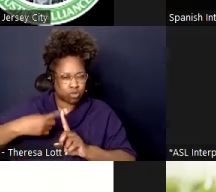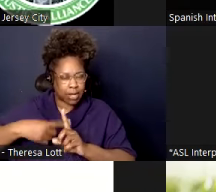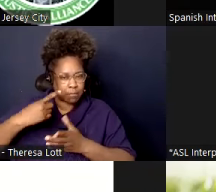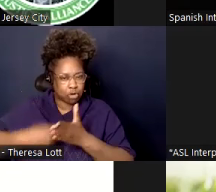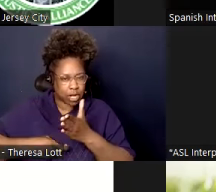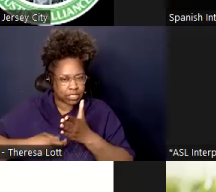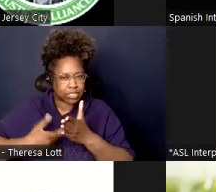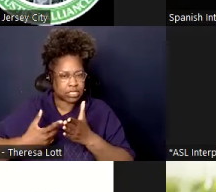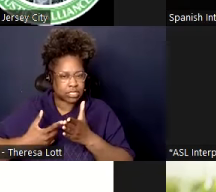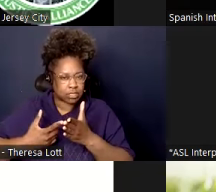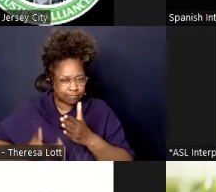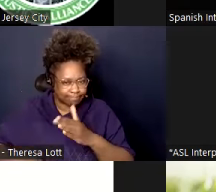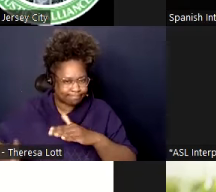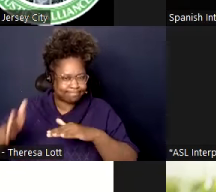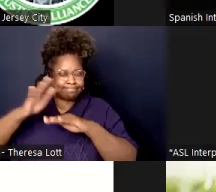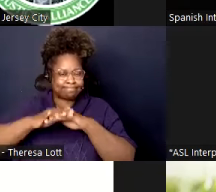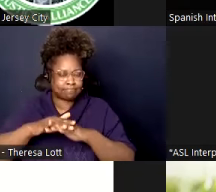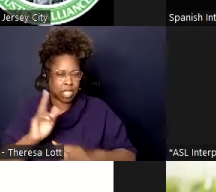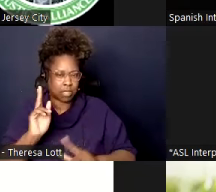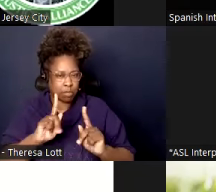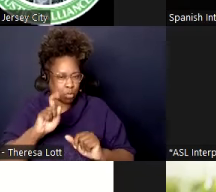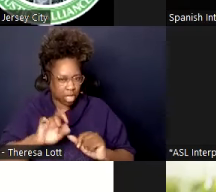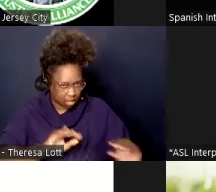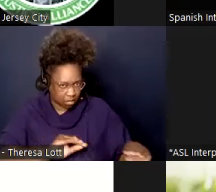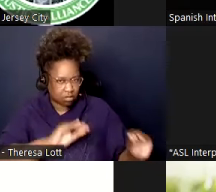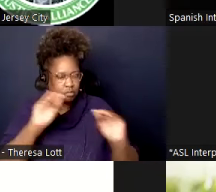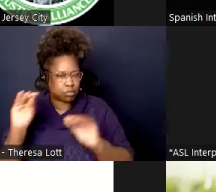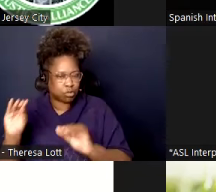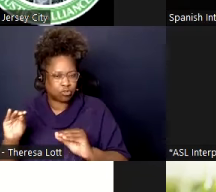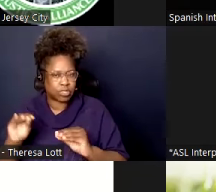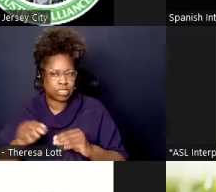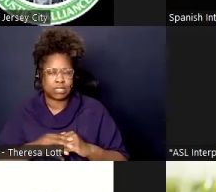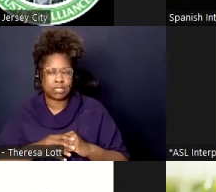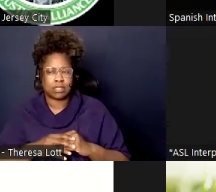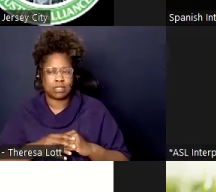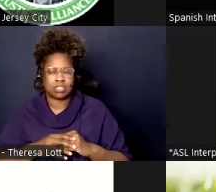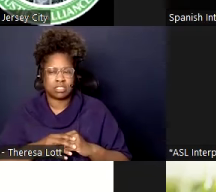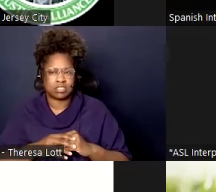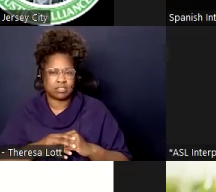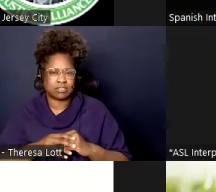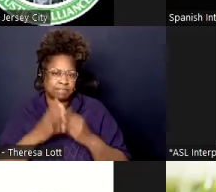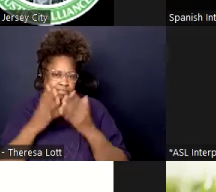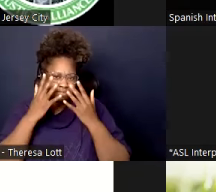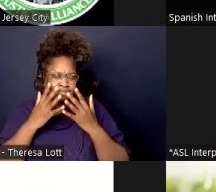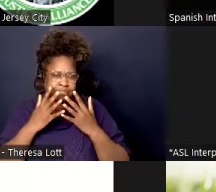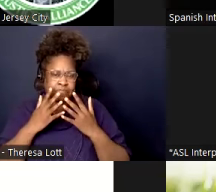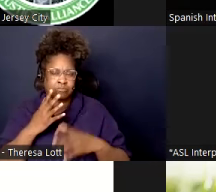a lot of these places, and it's unfortunately there's a